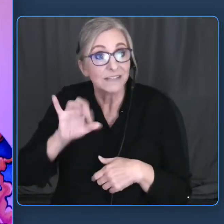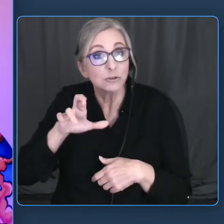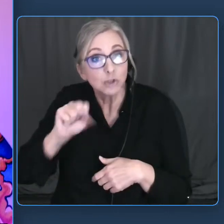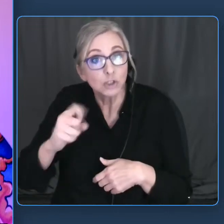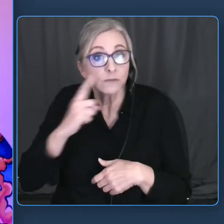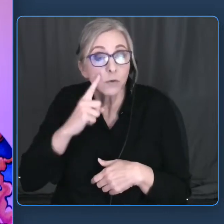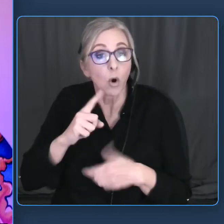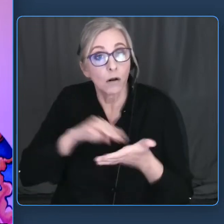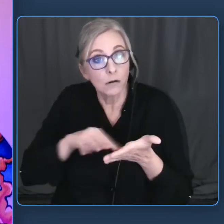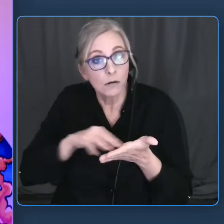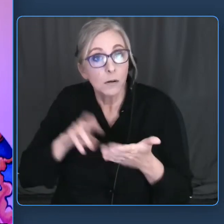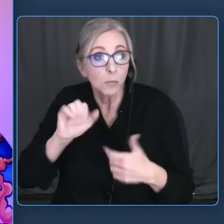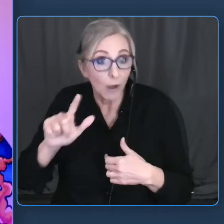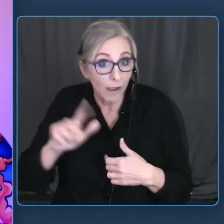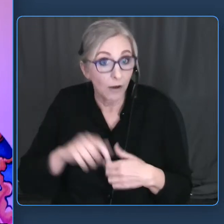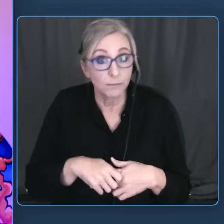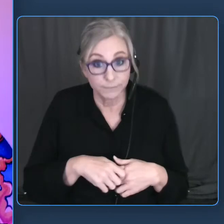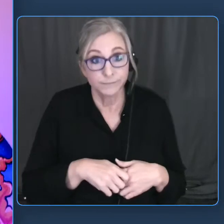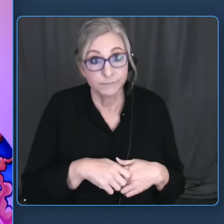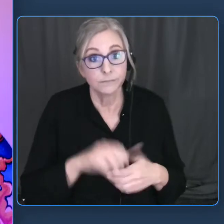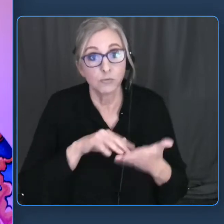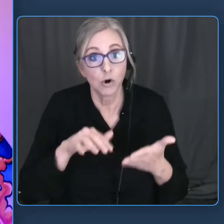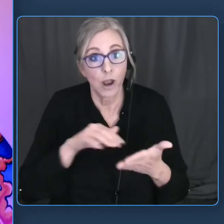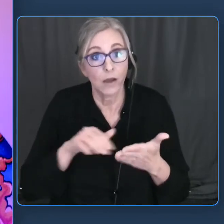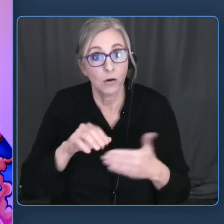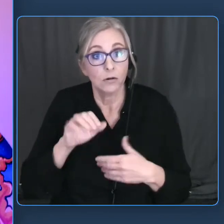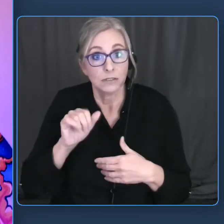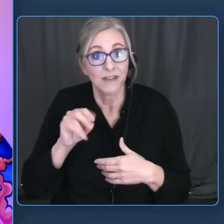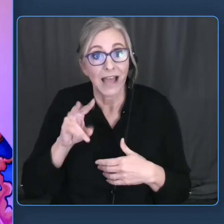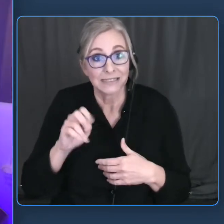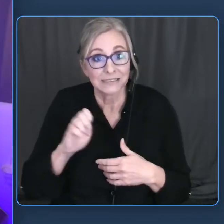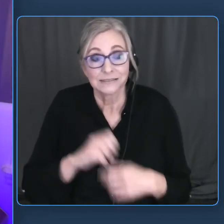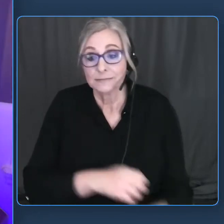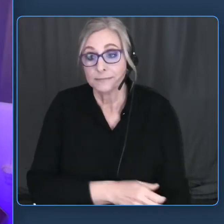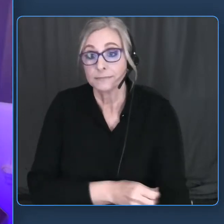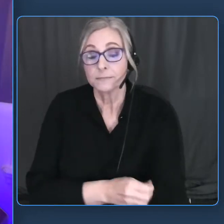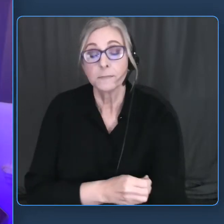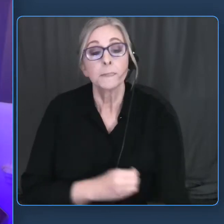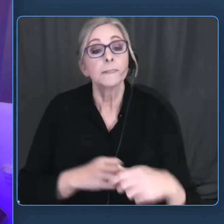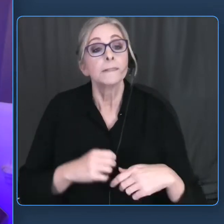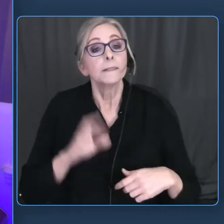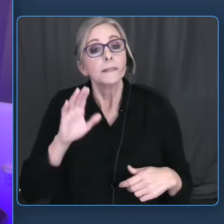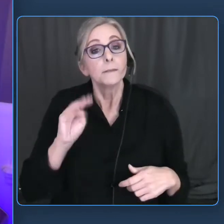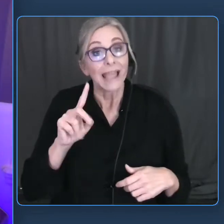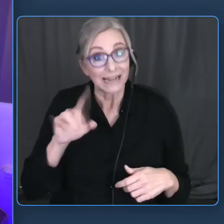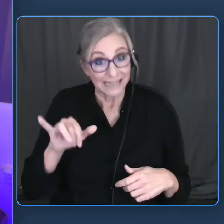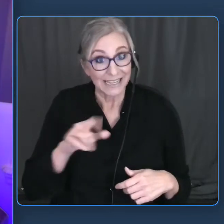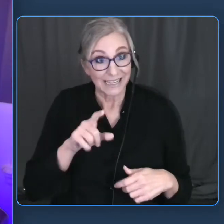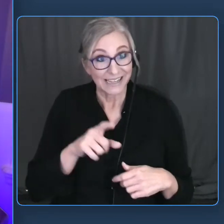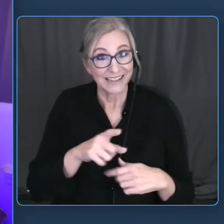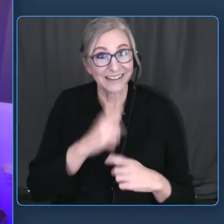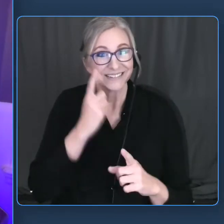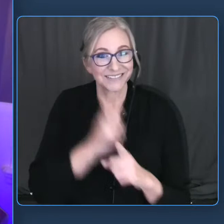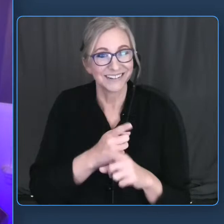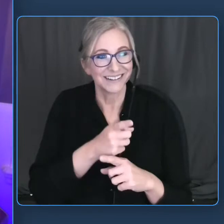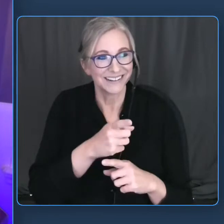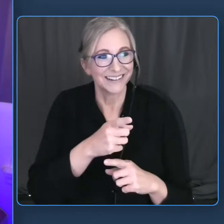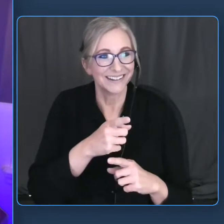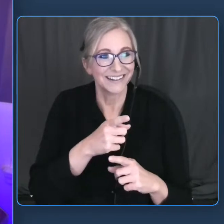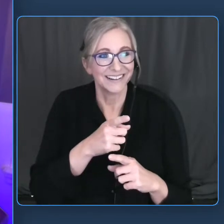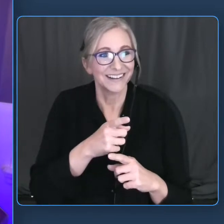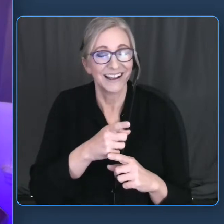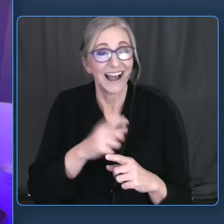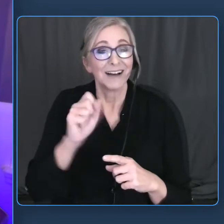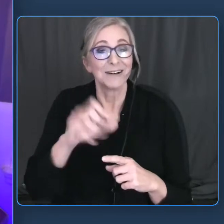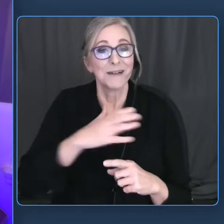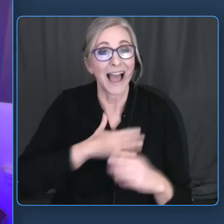Braille displays, Braille devices. And Mandy went the direction I threw my